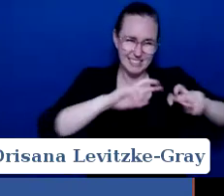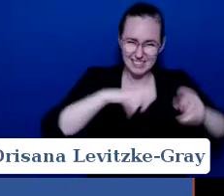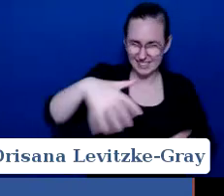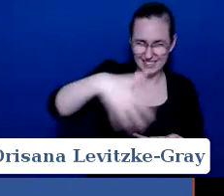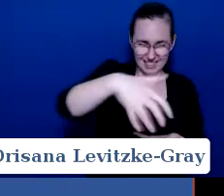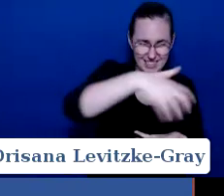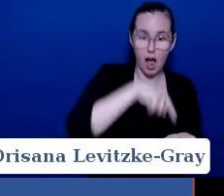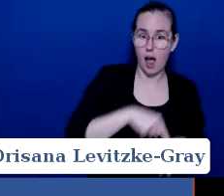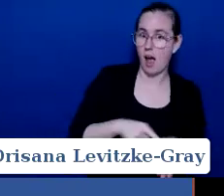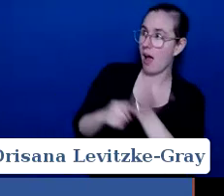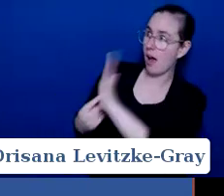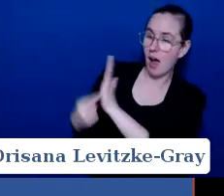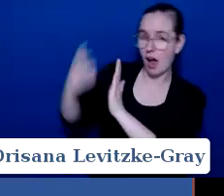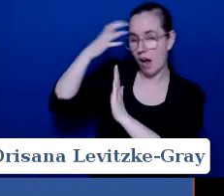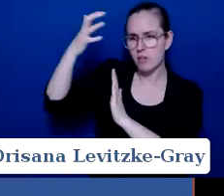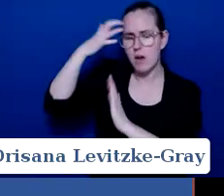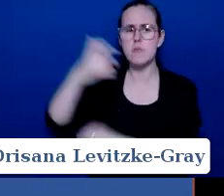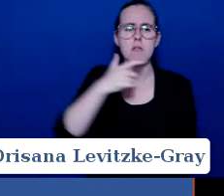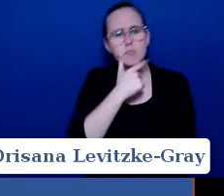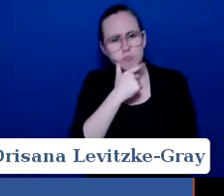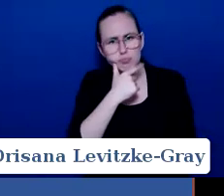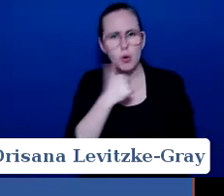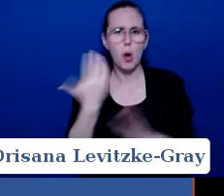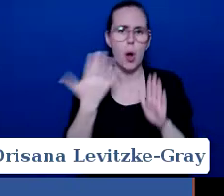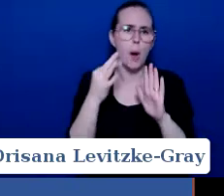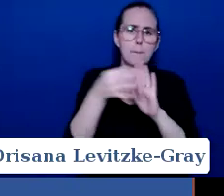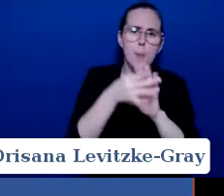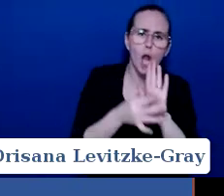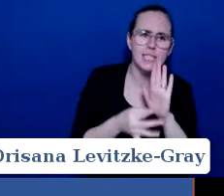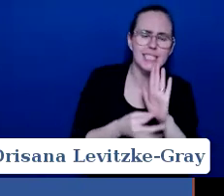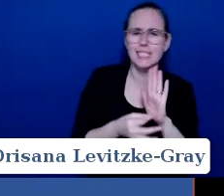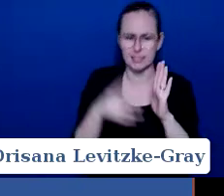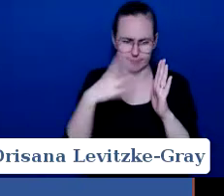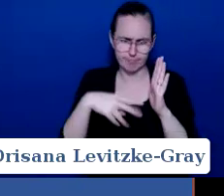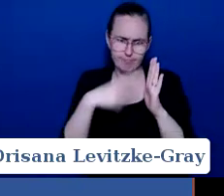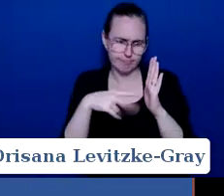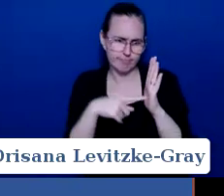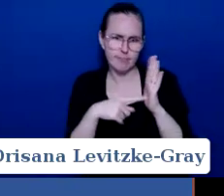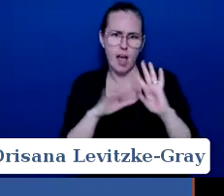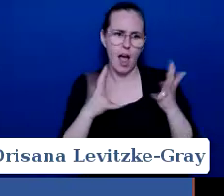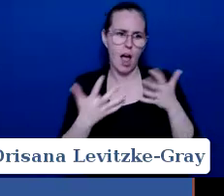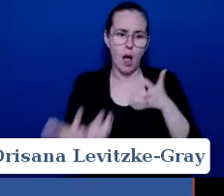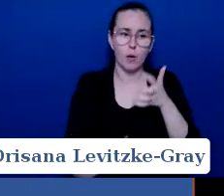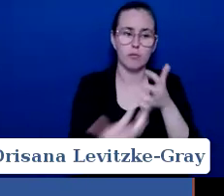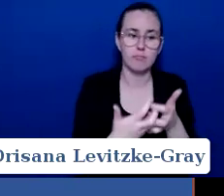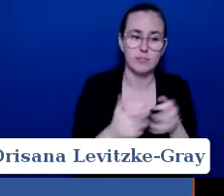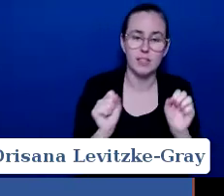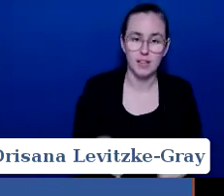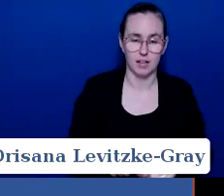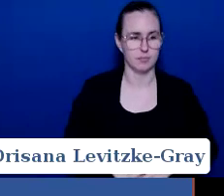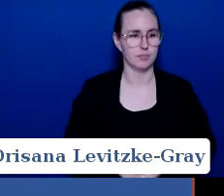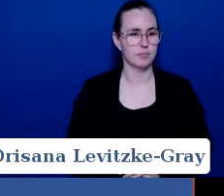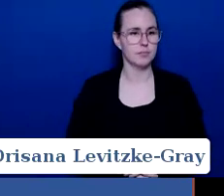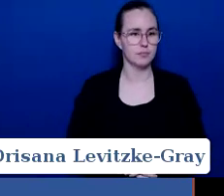eligibility determination. One thing we have seen also is the connection increasingly between the work on disability registry